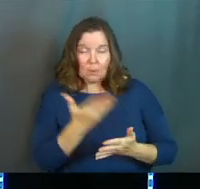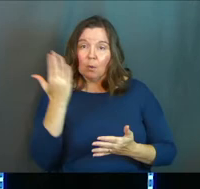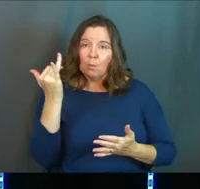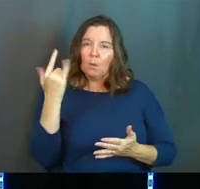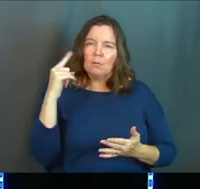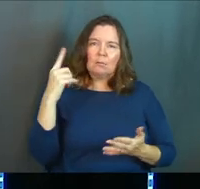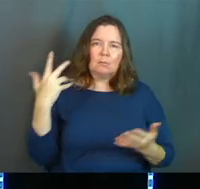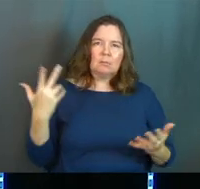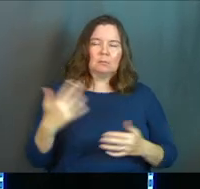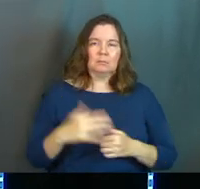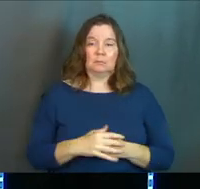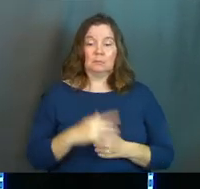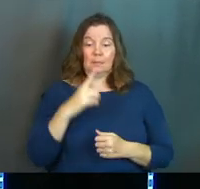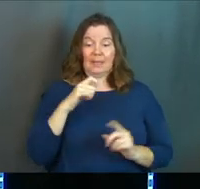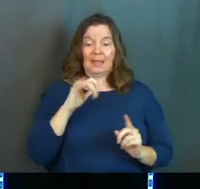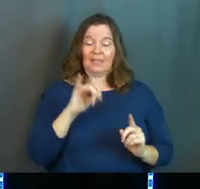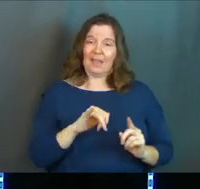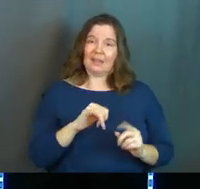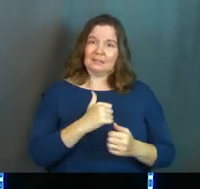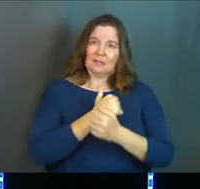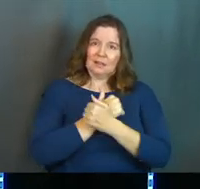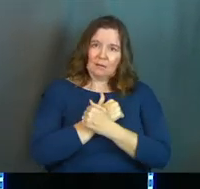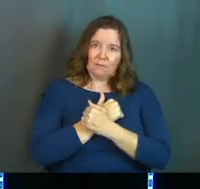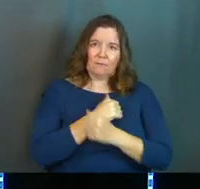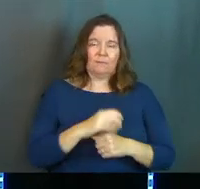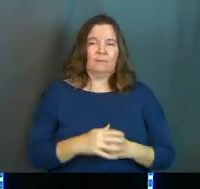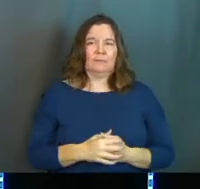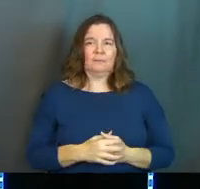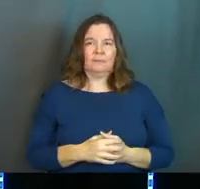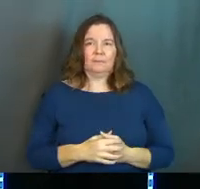Why? Because that's love.